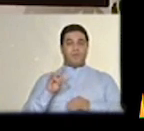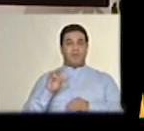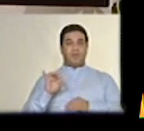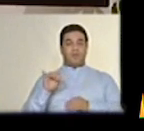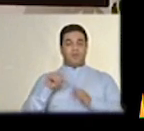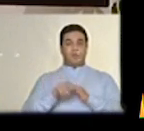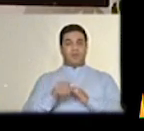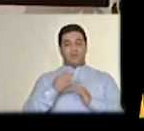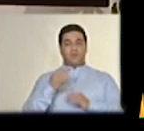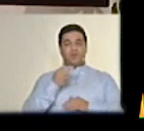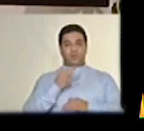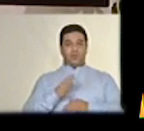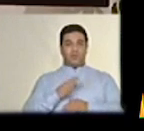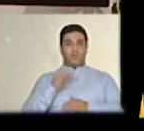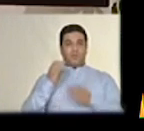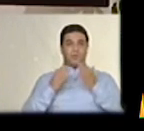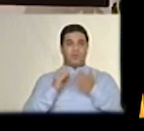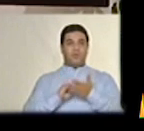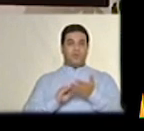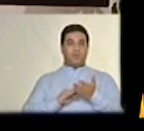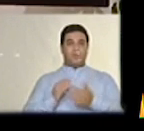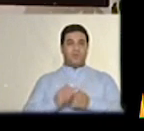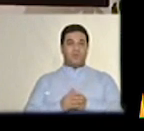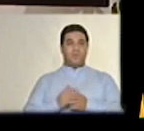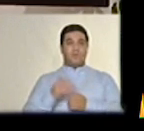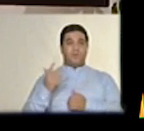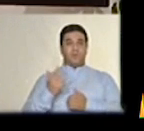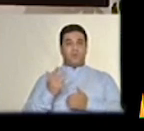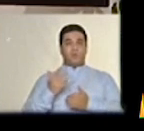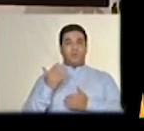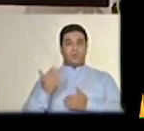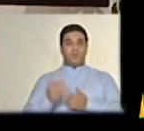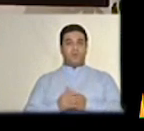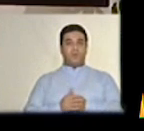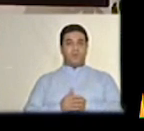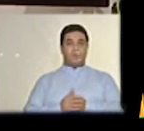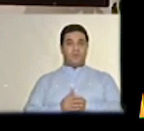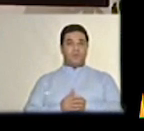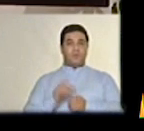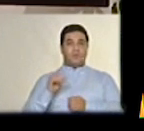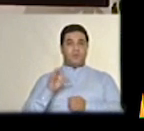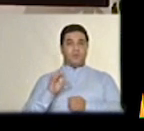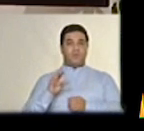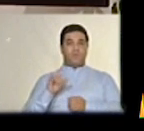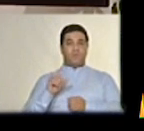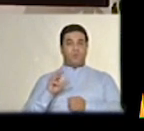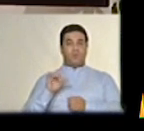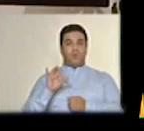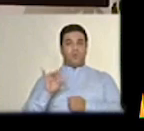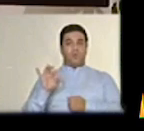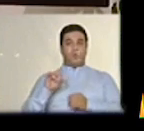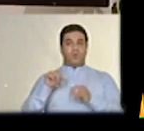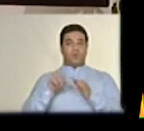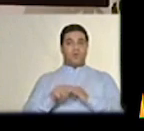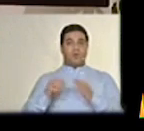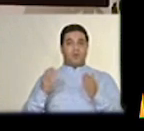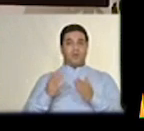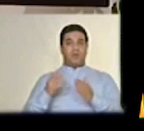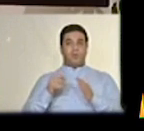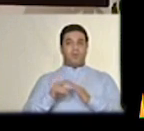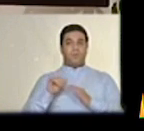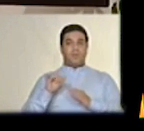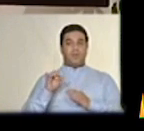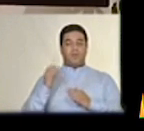fazilatlardan qaysi biri sizga yoqdi? Fikringizni yozing. 3-chi topshirig'imiz esa Zahiriddin Muhammad Bobur haqida qaysi